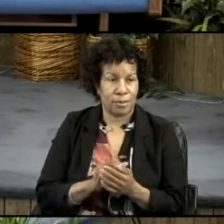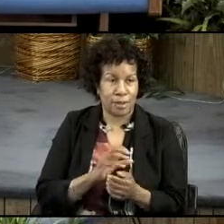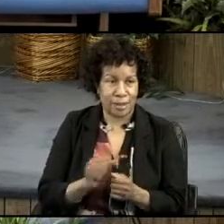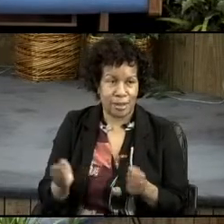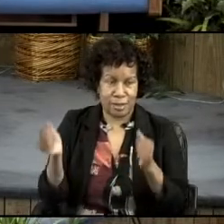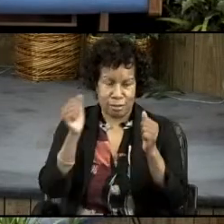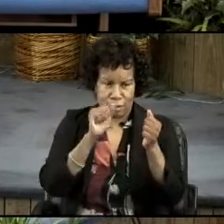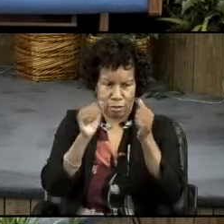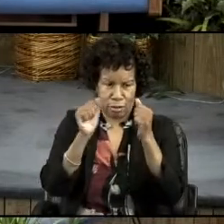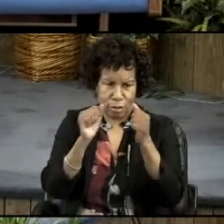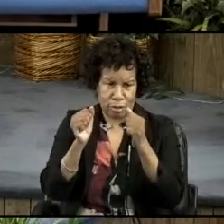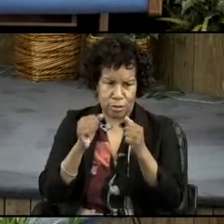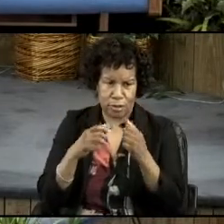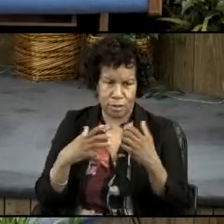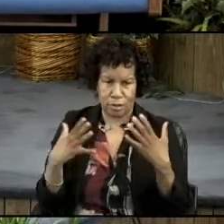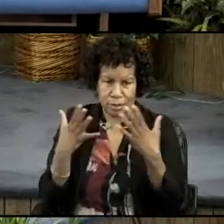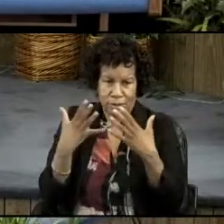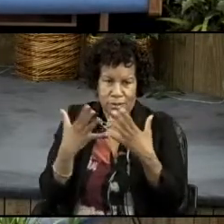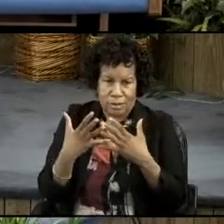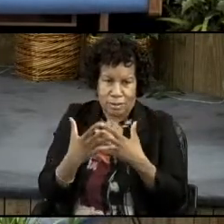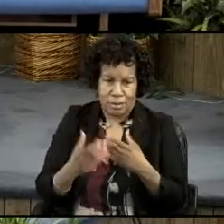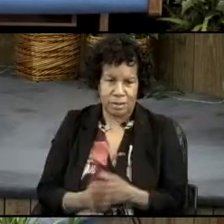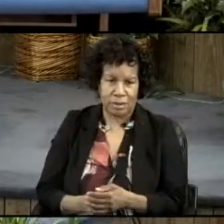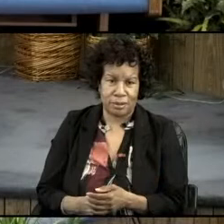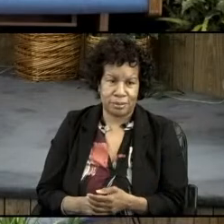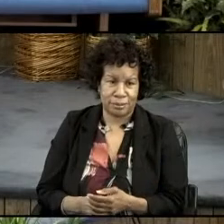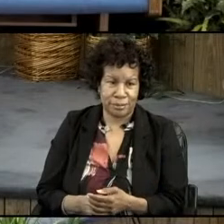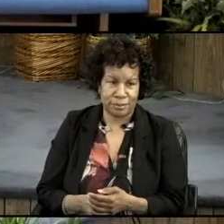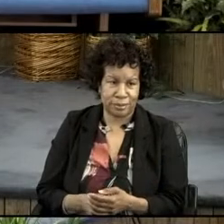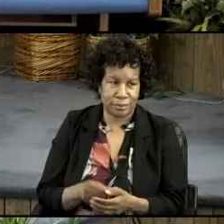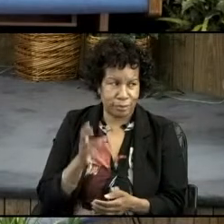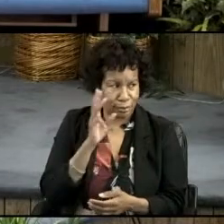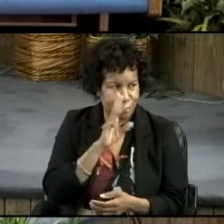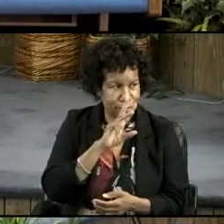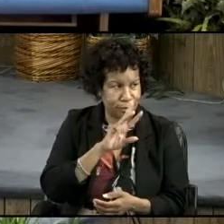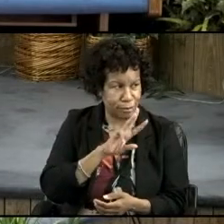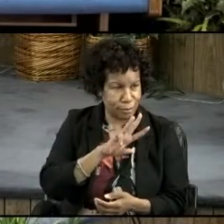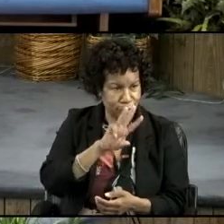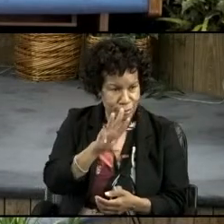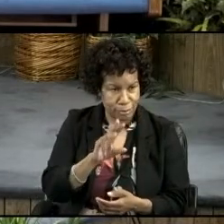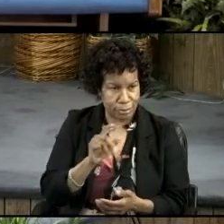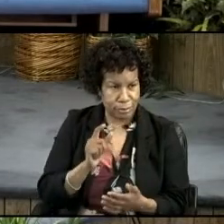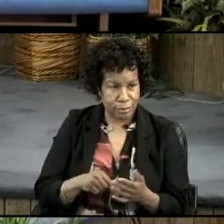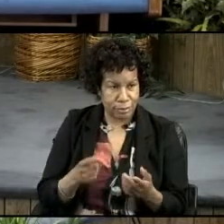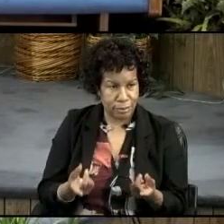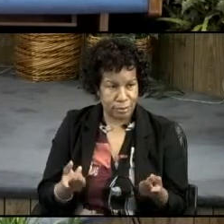cold. Now watch what happens. Watch what happens.